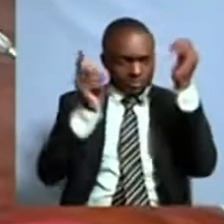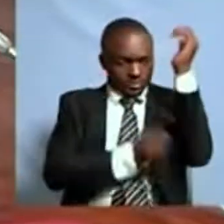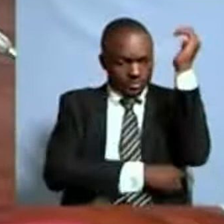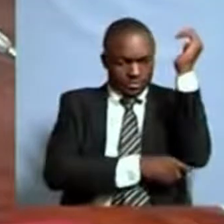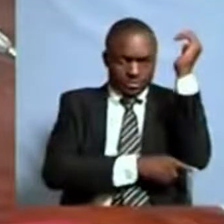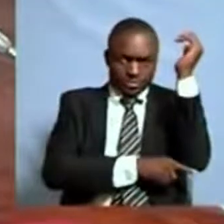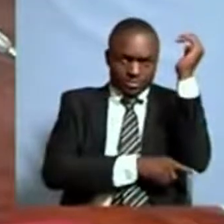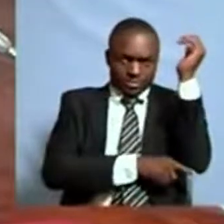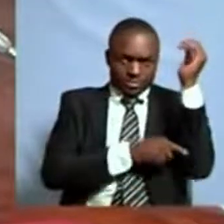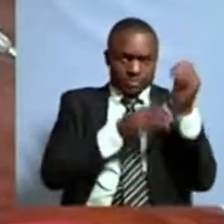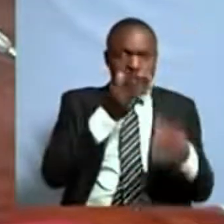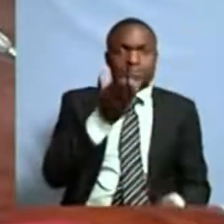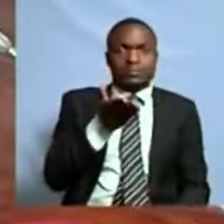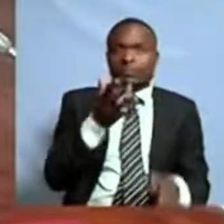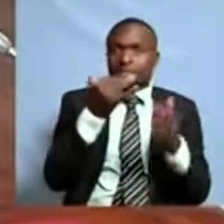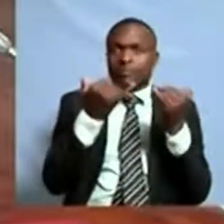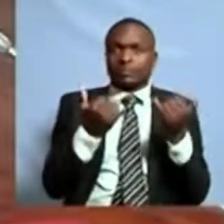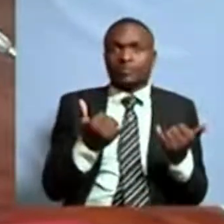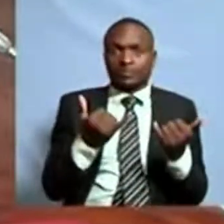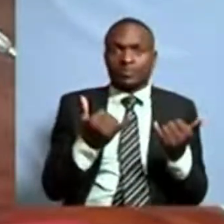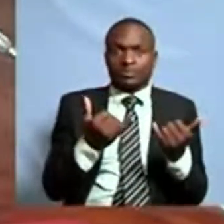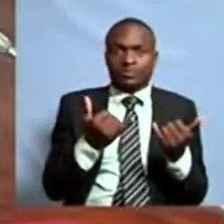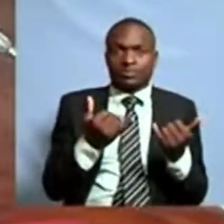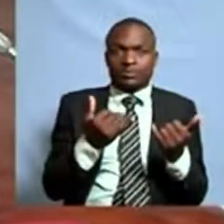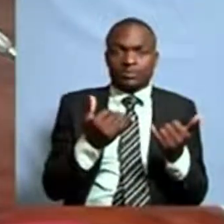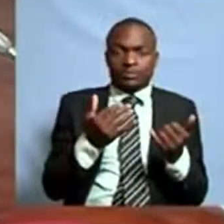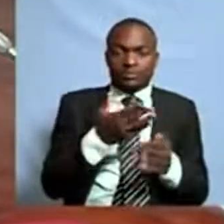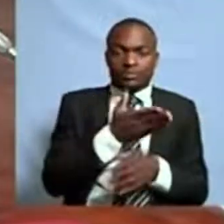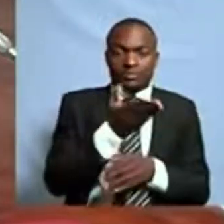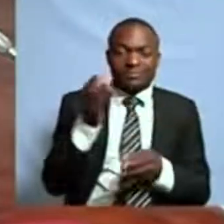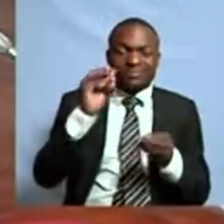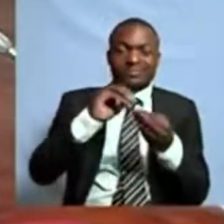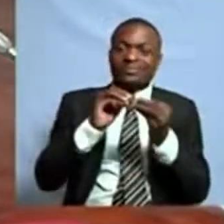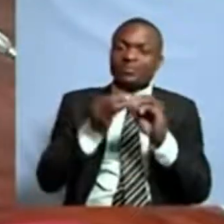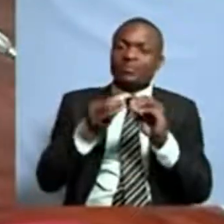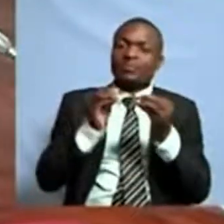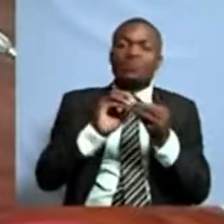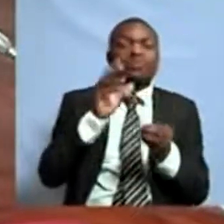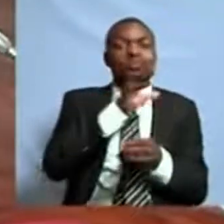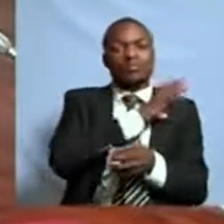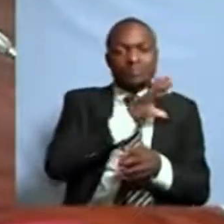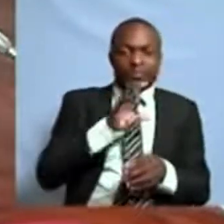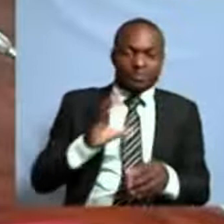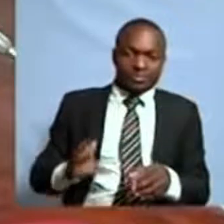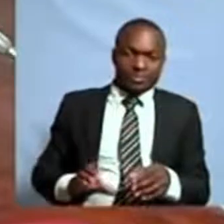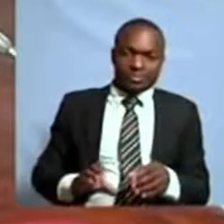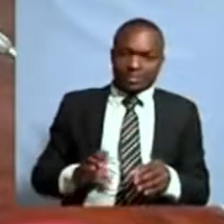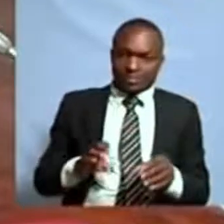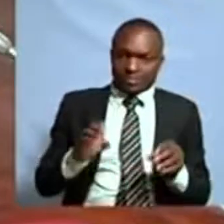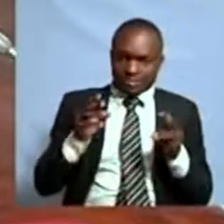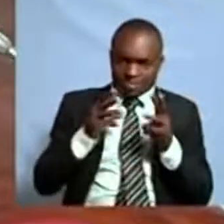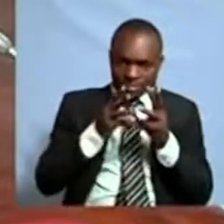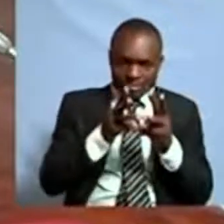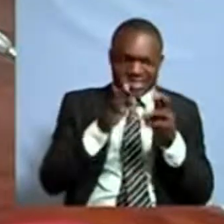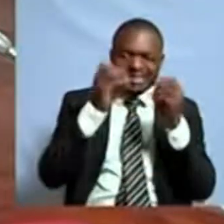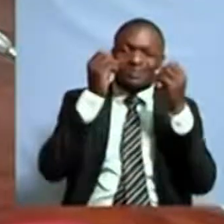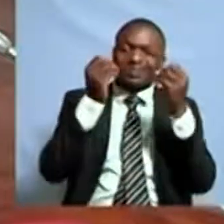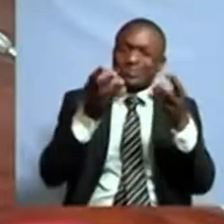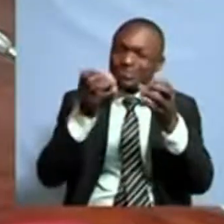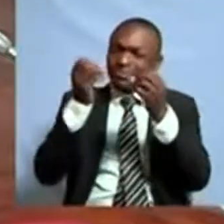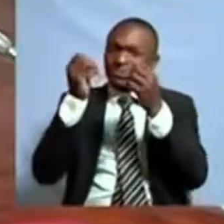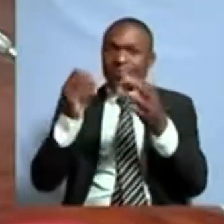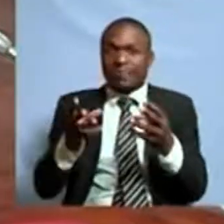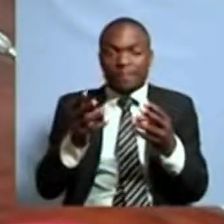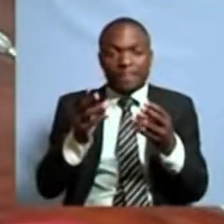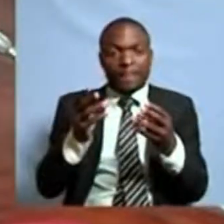currently sits has been unbearable in a number of companies, in the sense that in most cases the amount